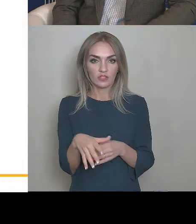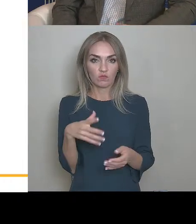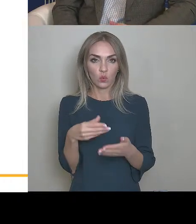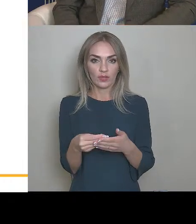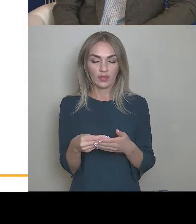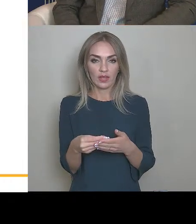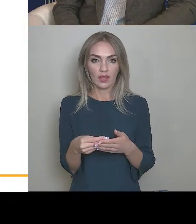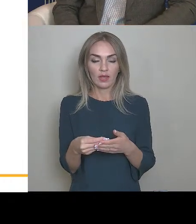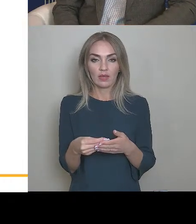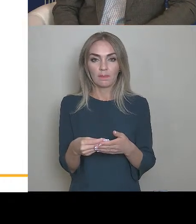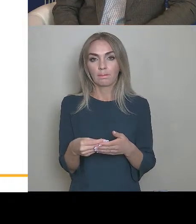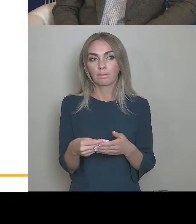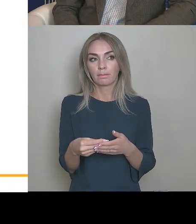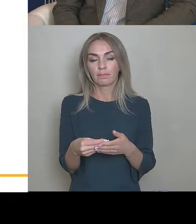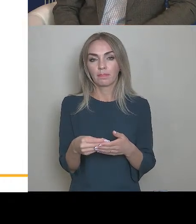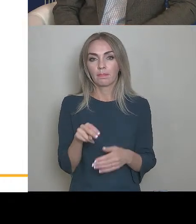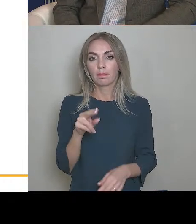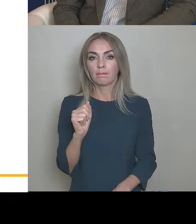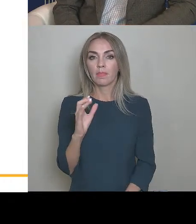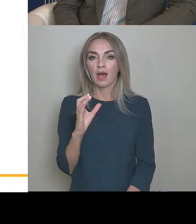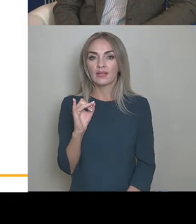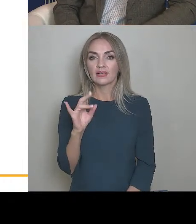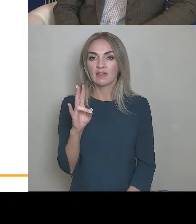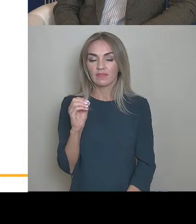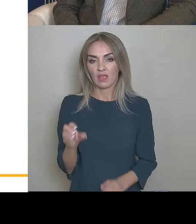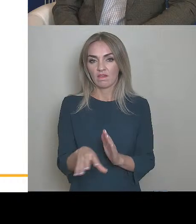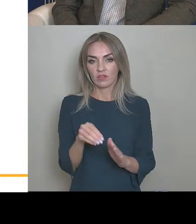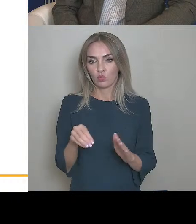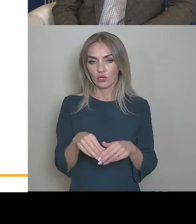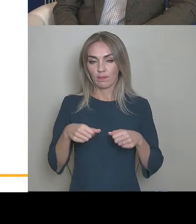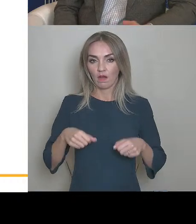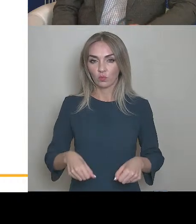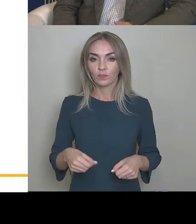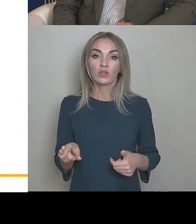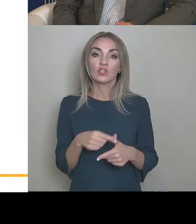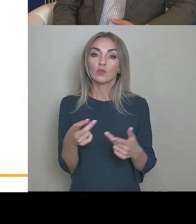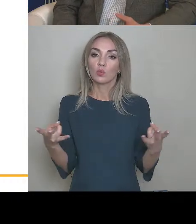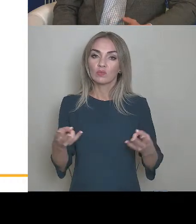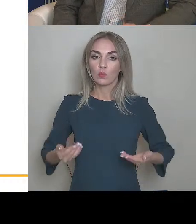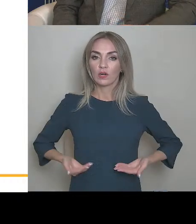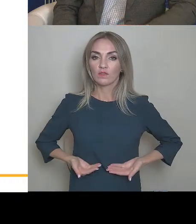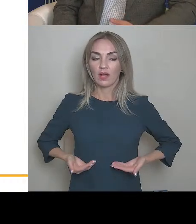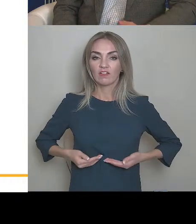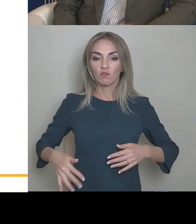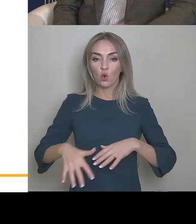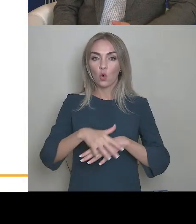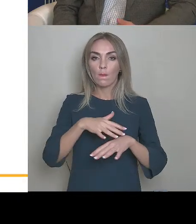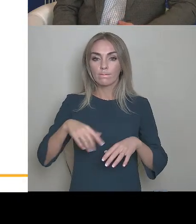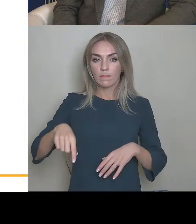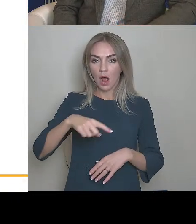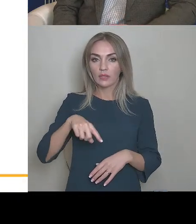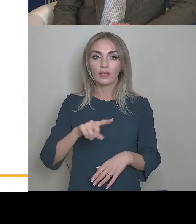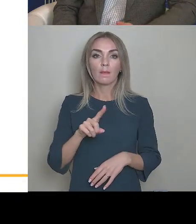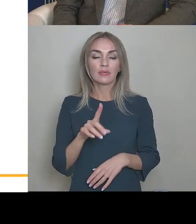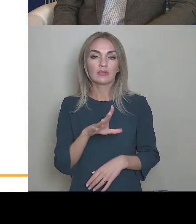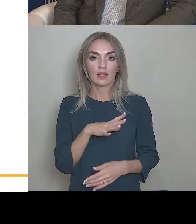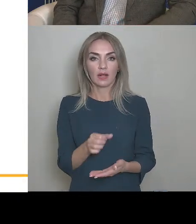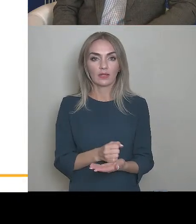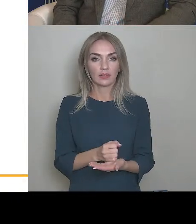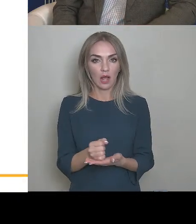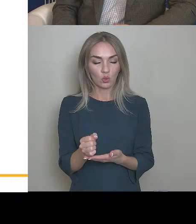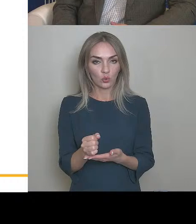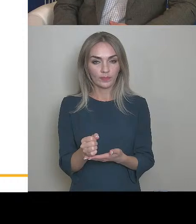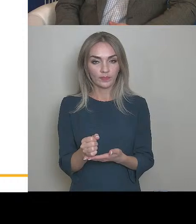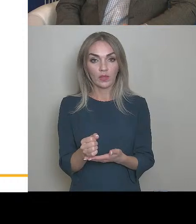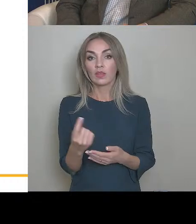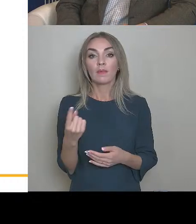well, the question here is how they can exercise this voting right. So, on the other hand, we can look